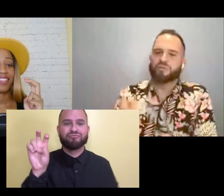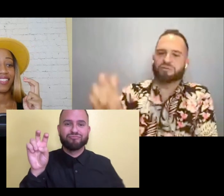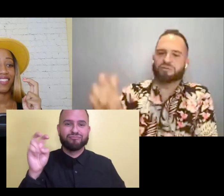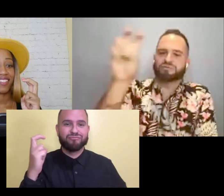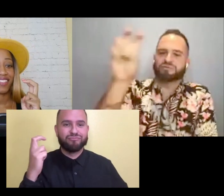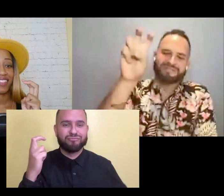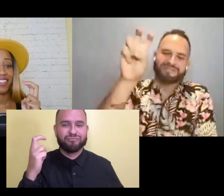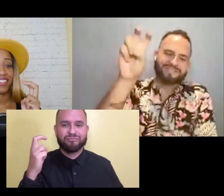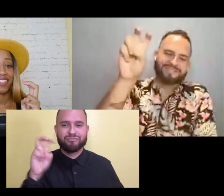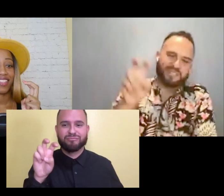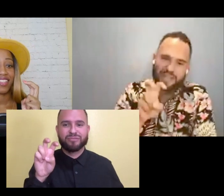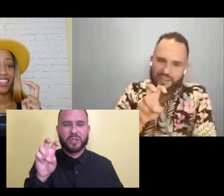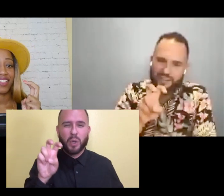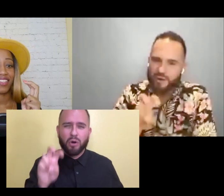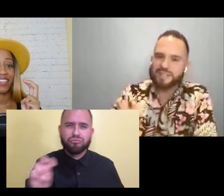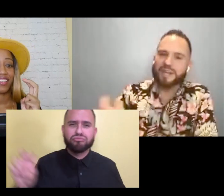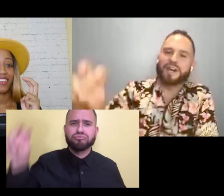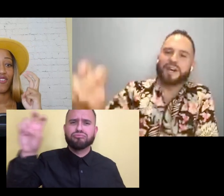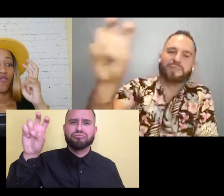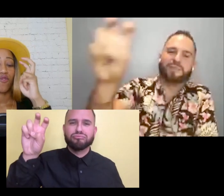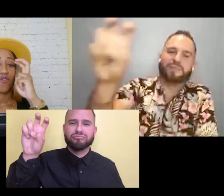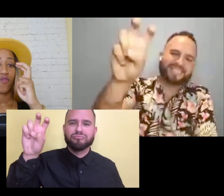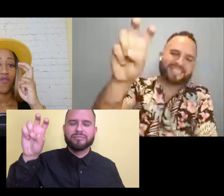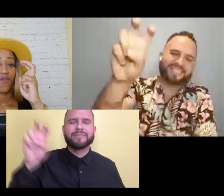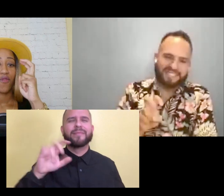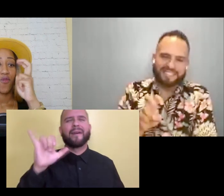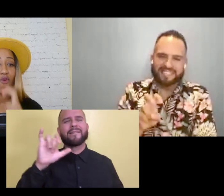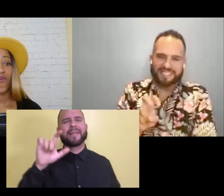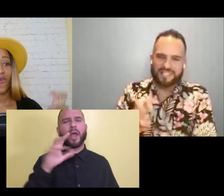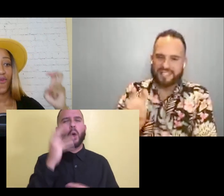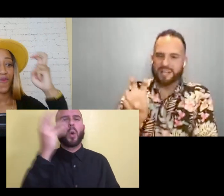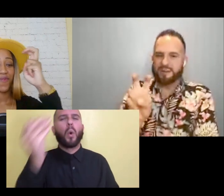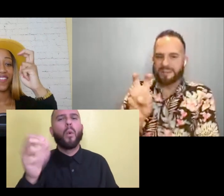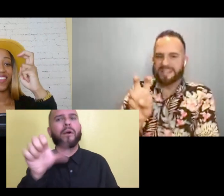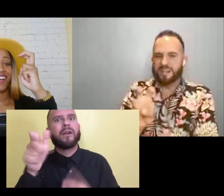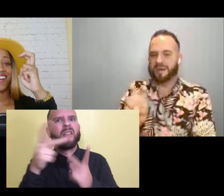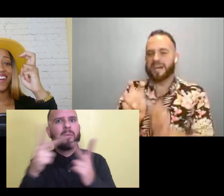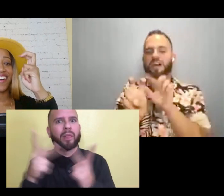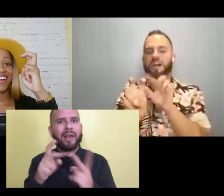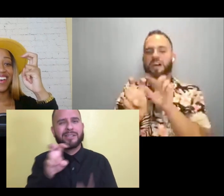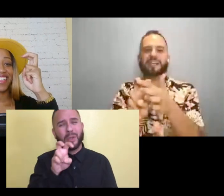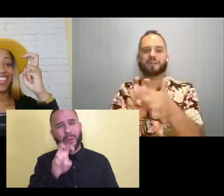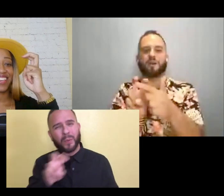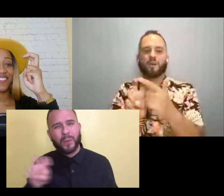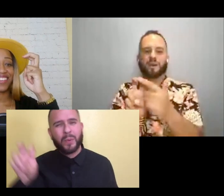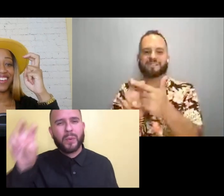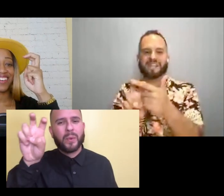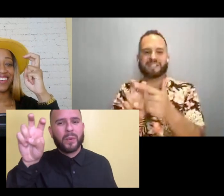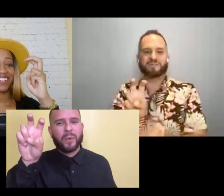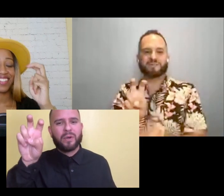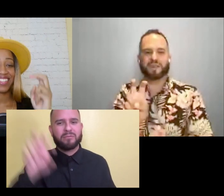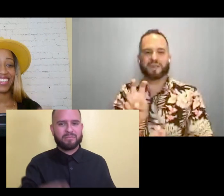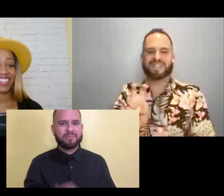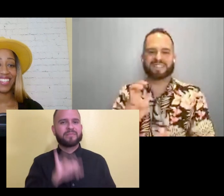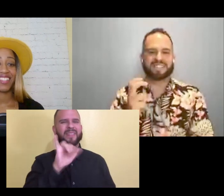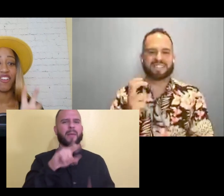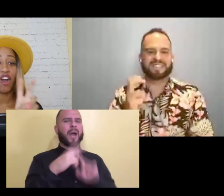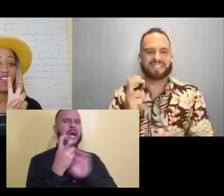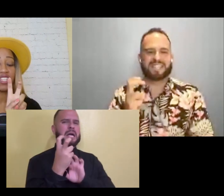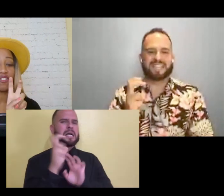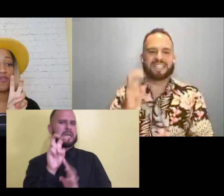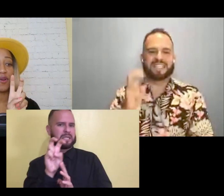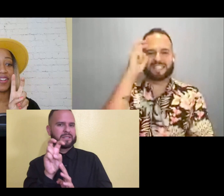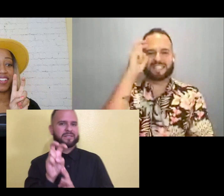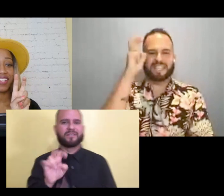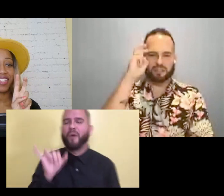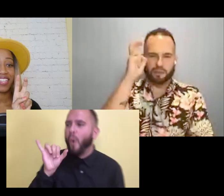go. So it's like you're going to another place. Yep. Face them forward. Face them forward, though. Oh,